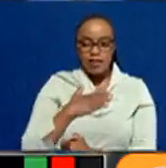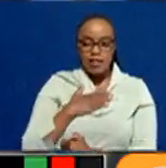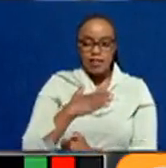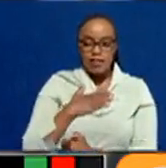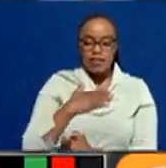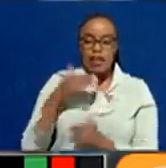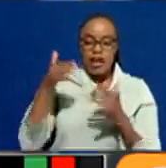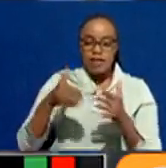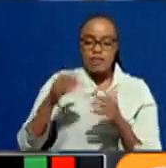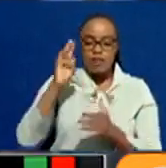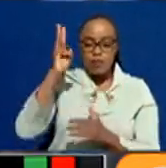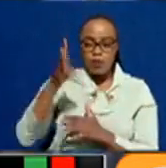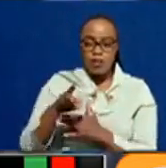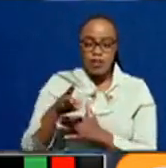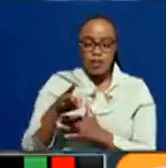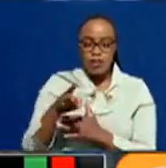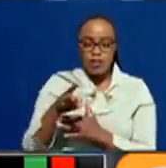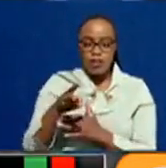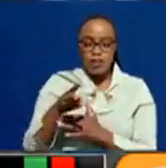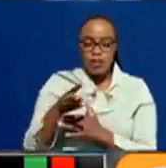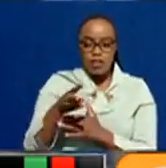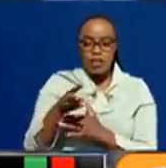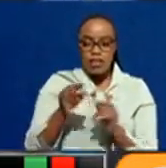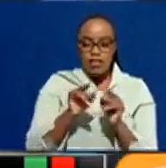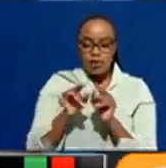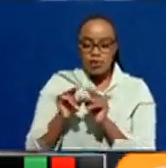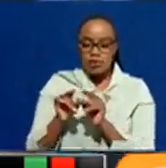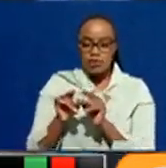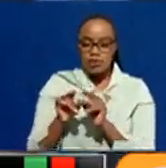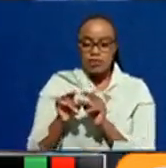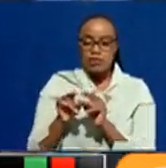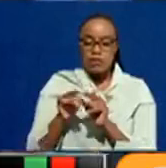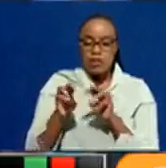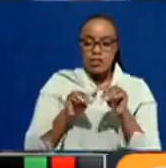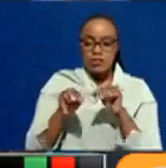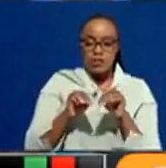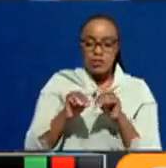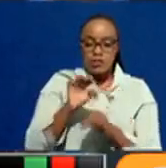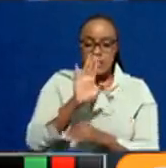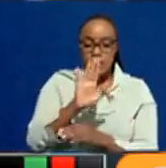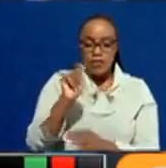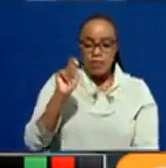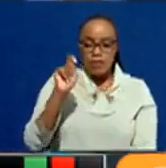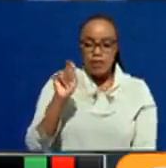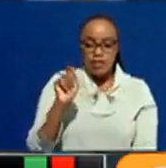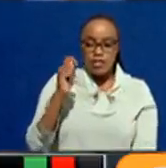to be available to assist you to manage the affairs of our great nation.